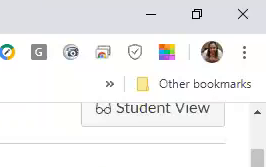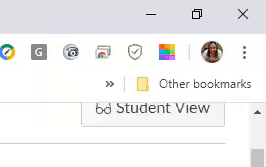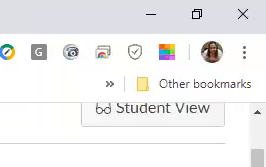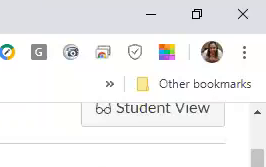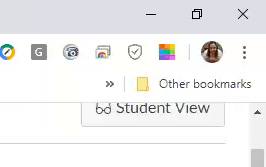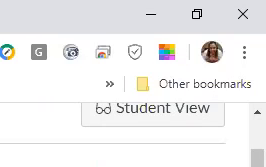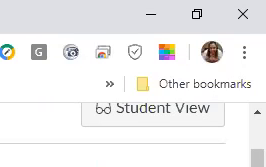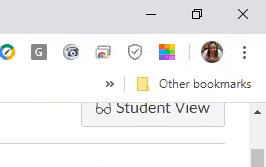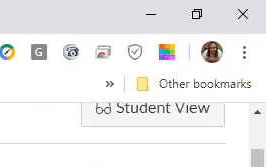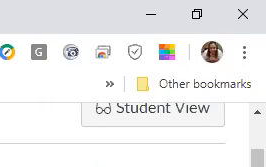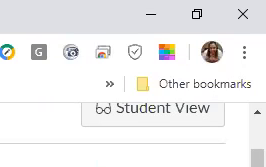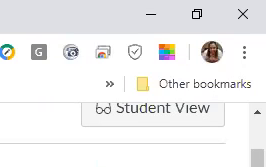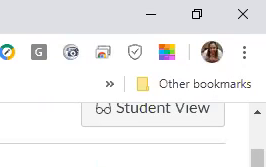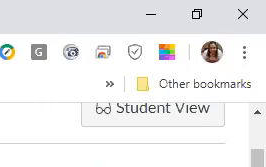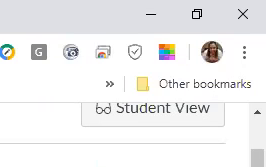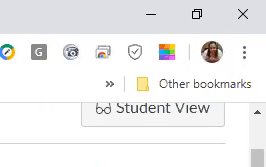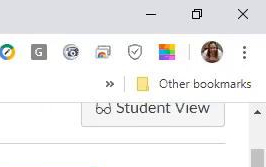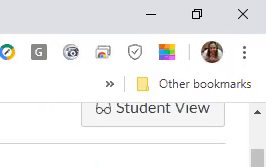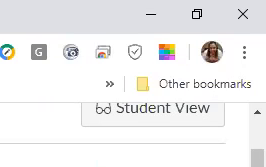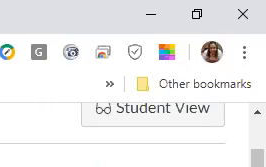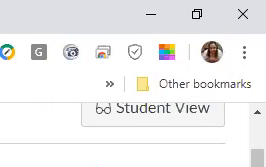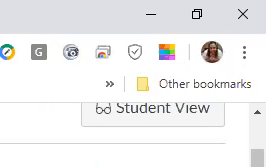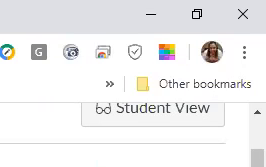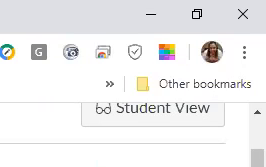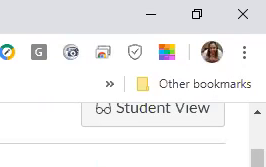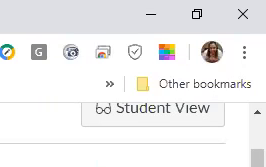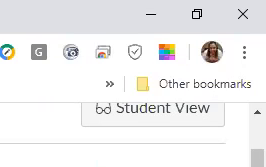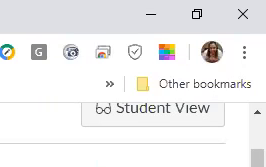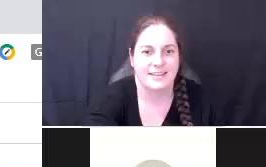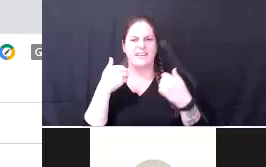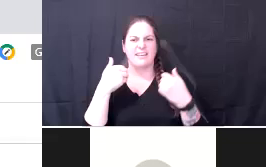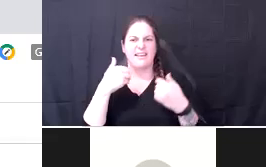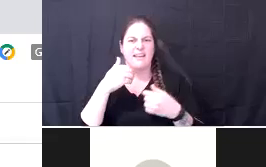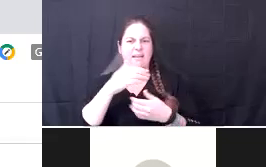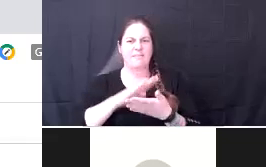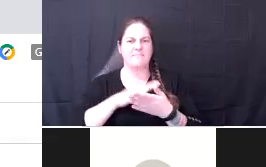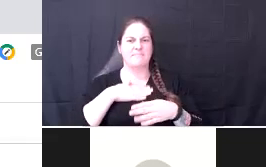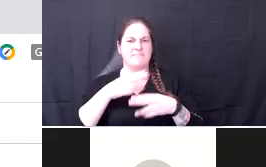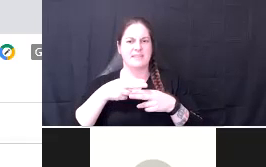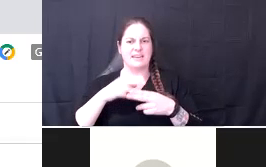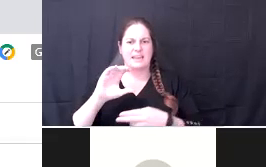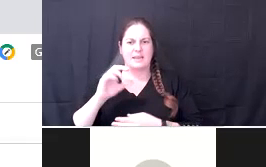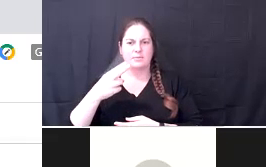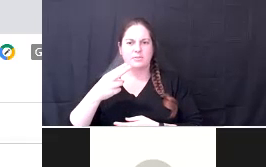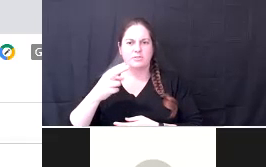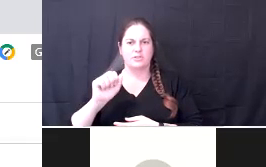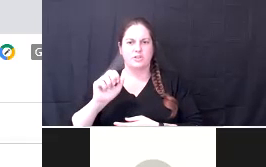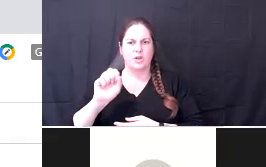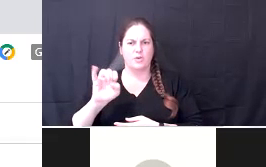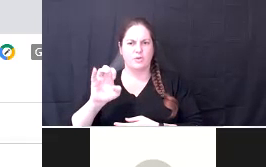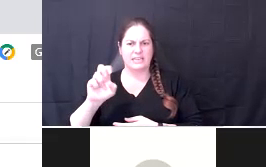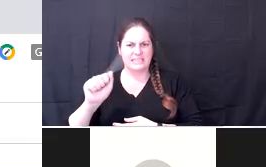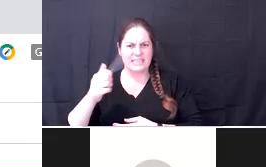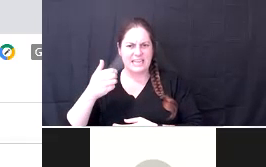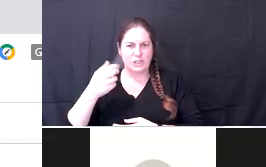I have a question too. Yes, go right ahead. Hi, my name is Tricia. So this is two different video logins